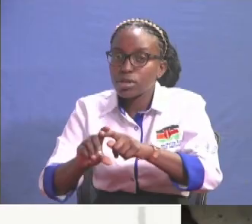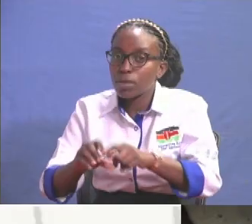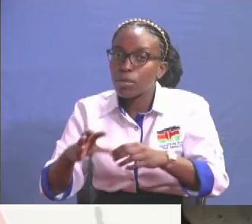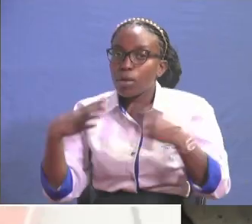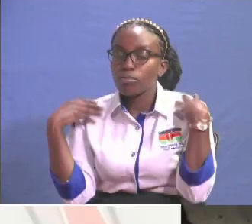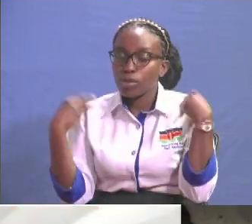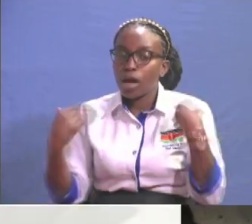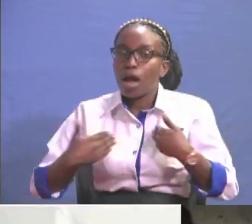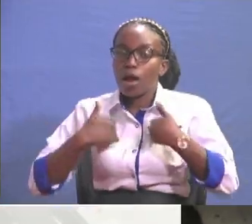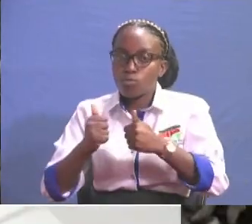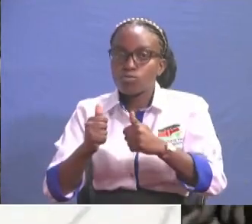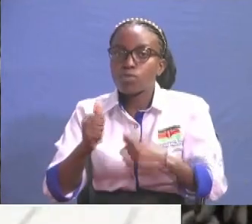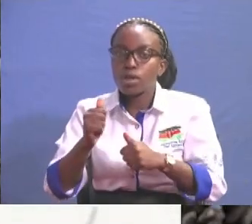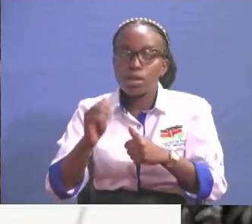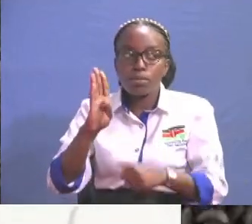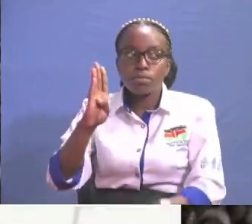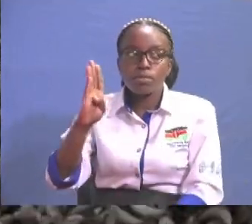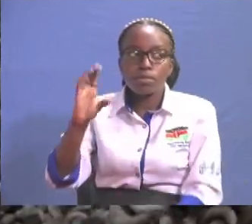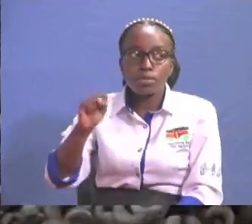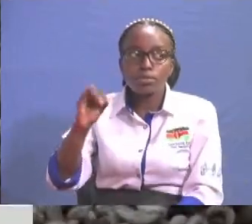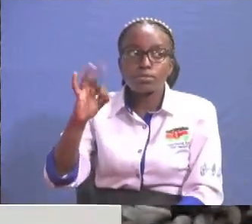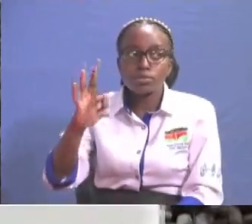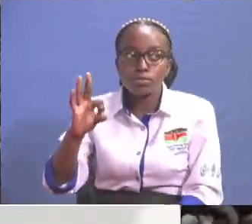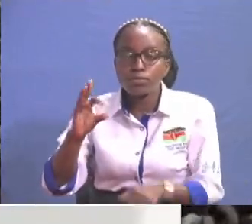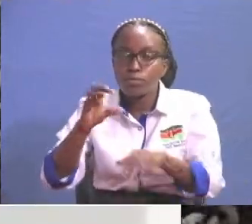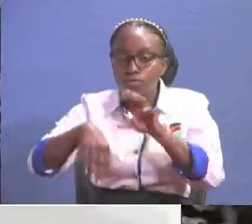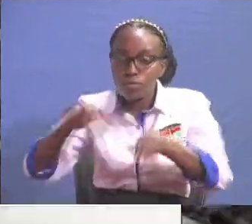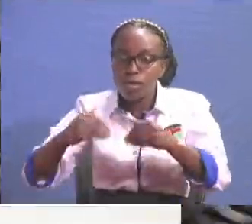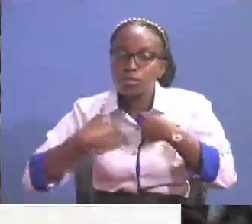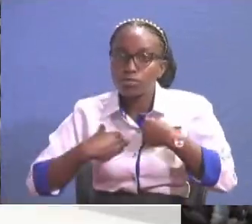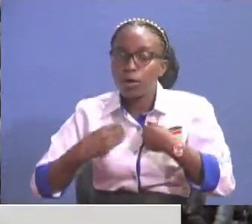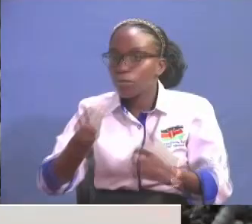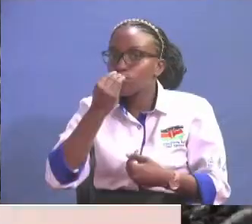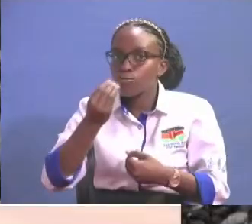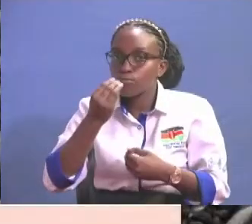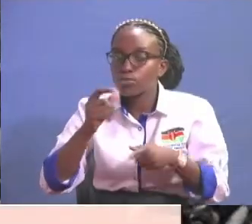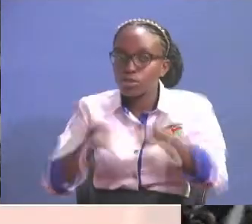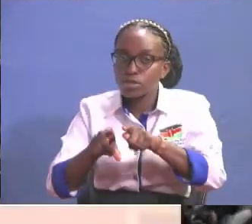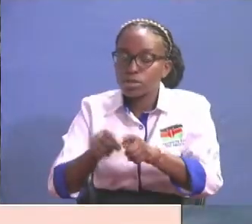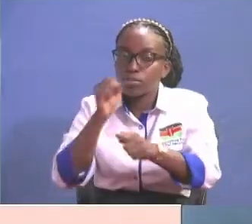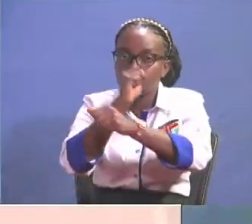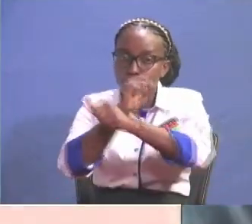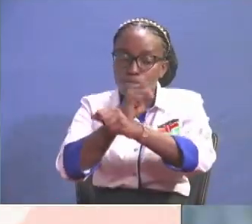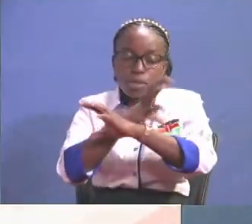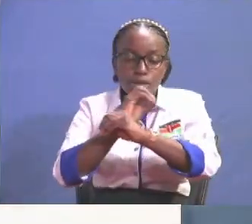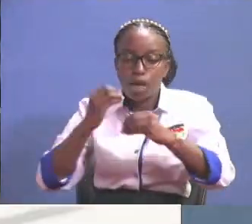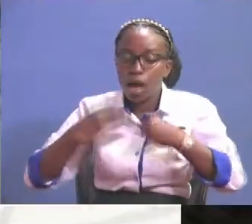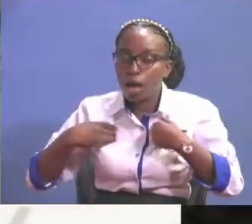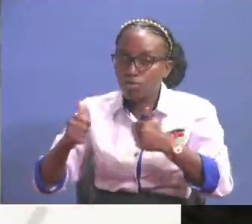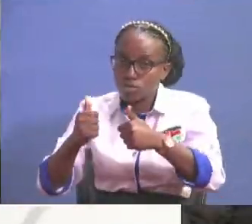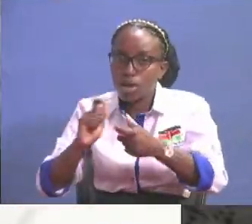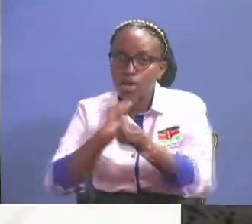benefits of BSF farming, especially in regions where food insecurity is prevalent. They argue that transitioning